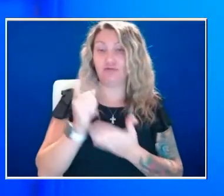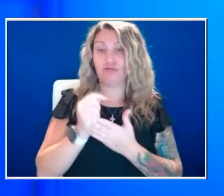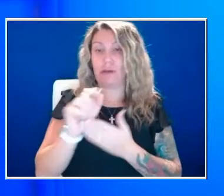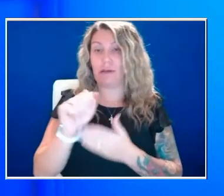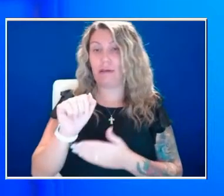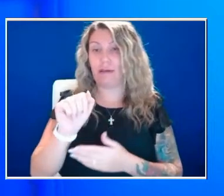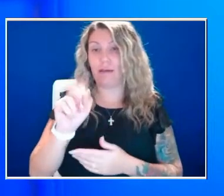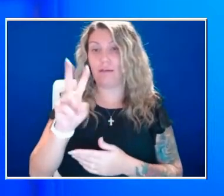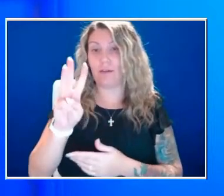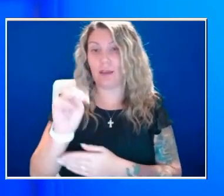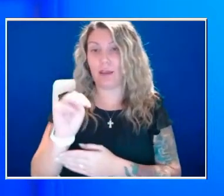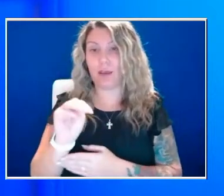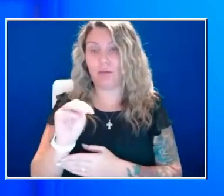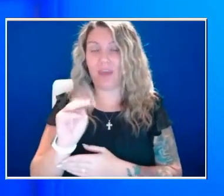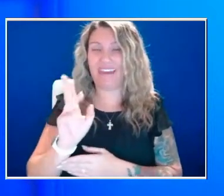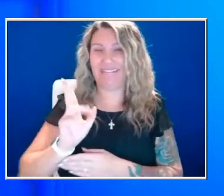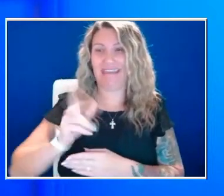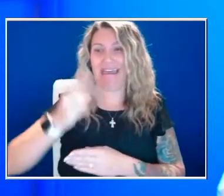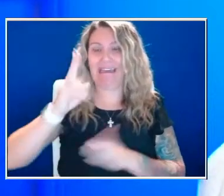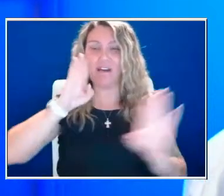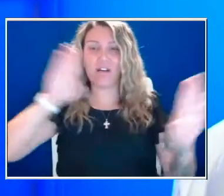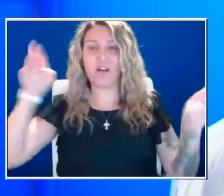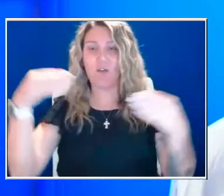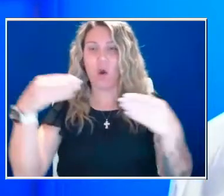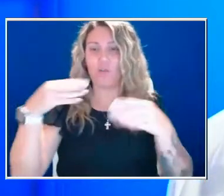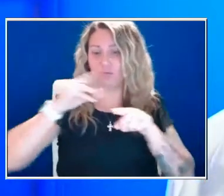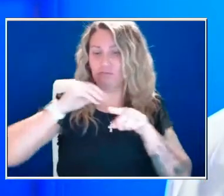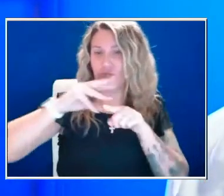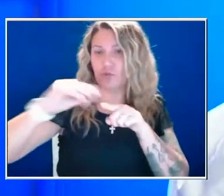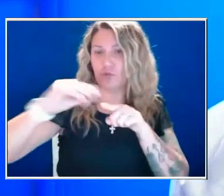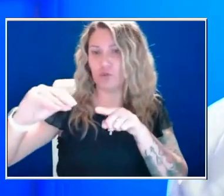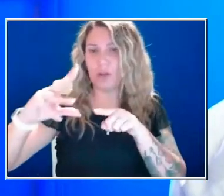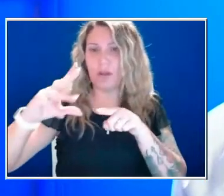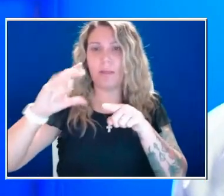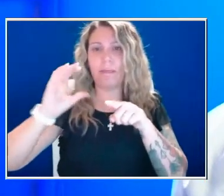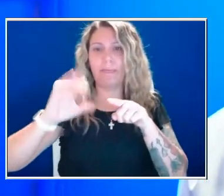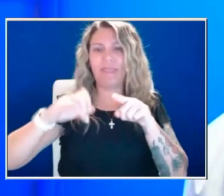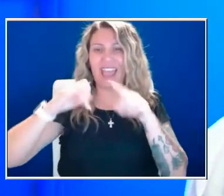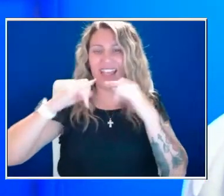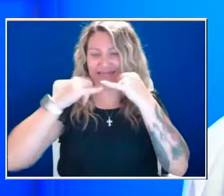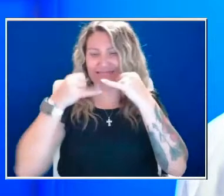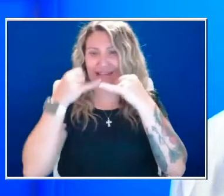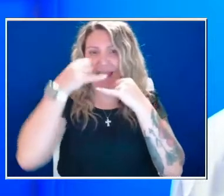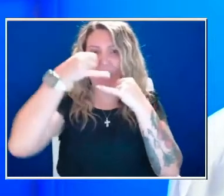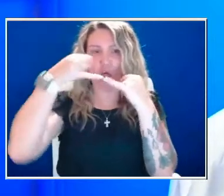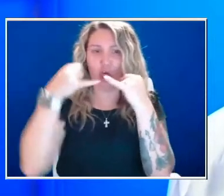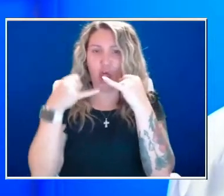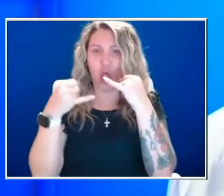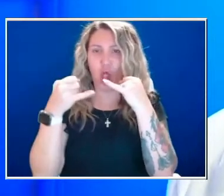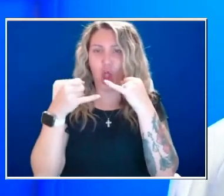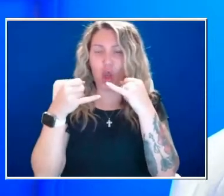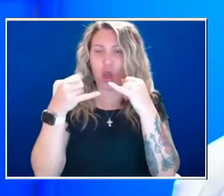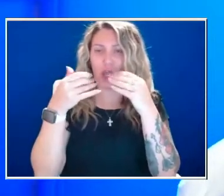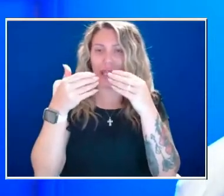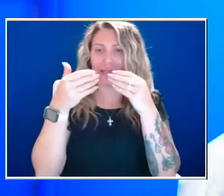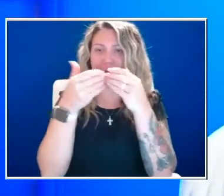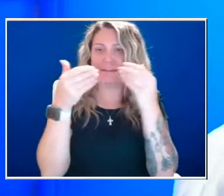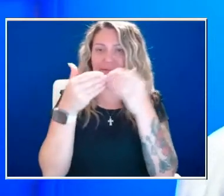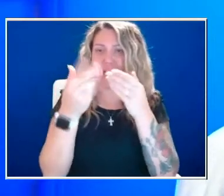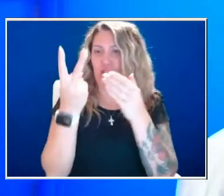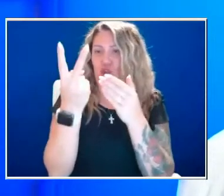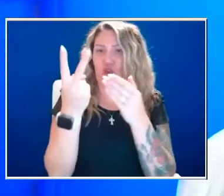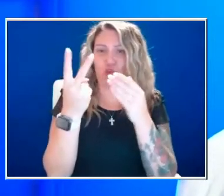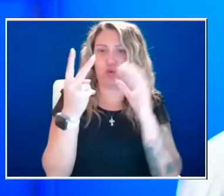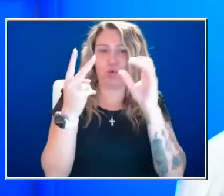focused radiation, we actually took the tangle and divided it into 2 geographic portions and treated